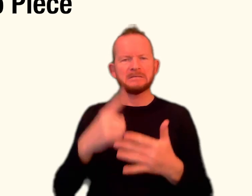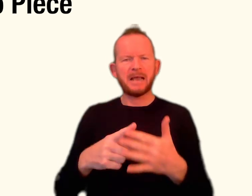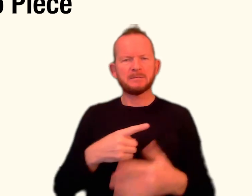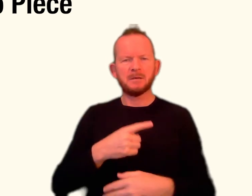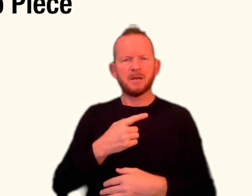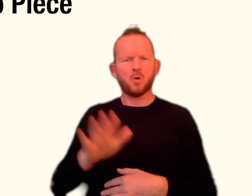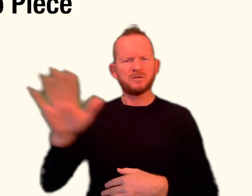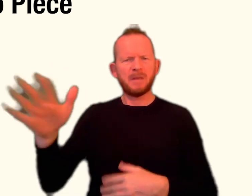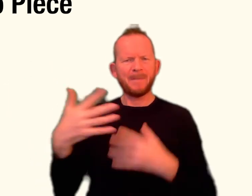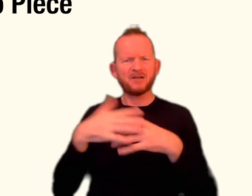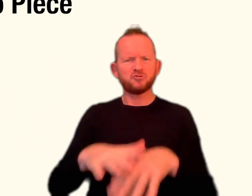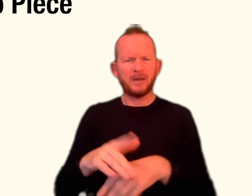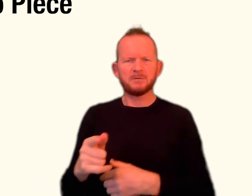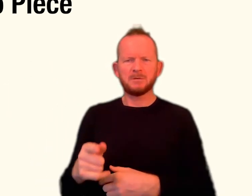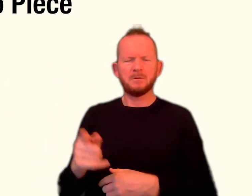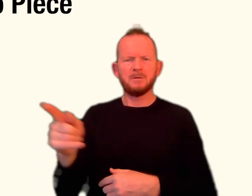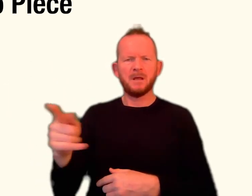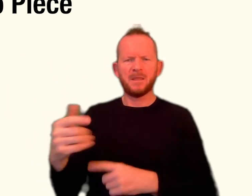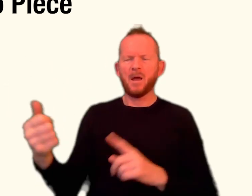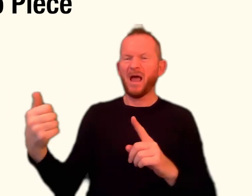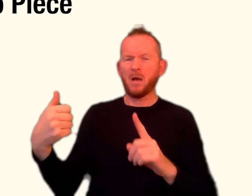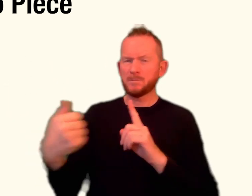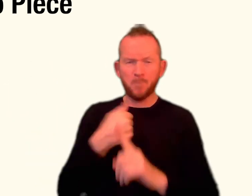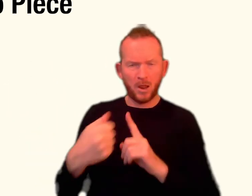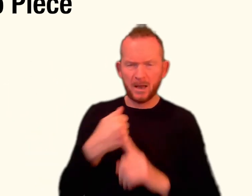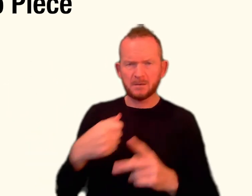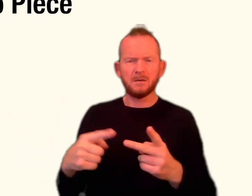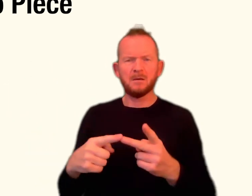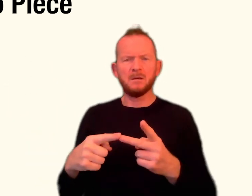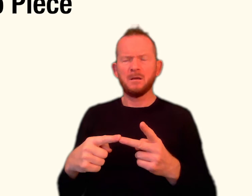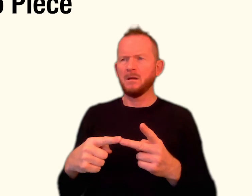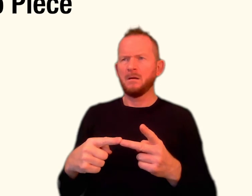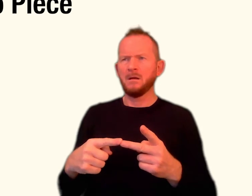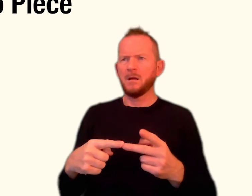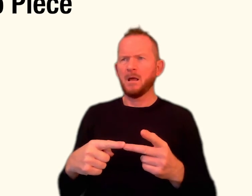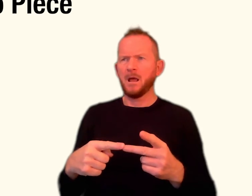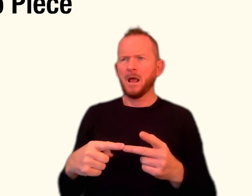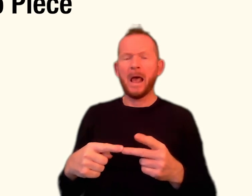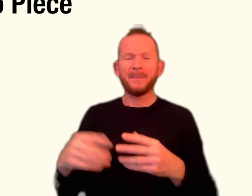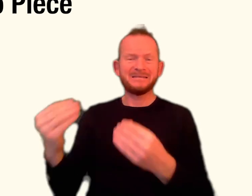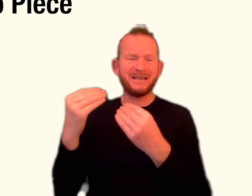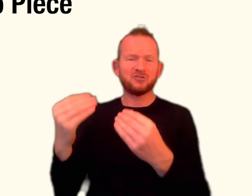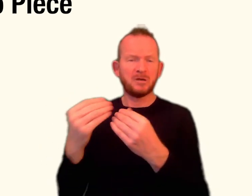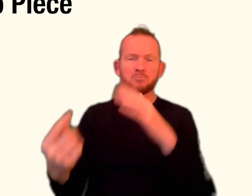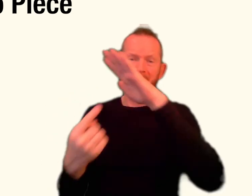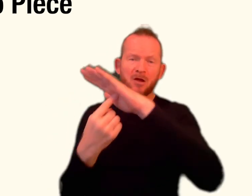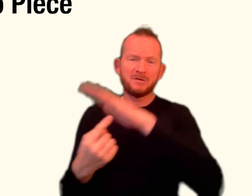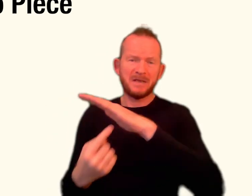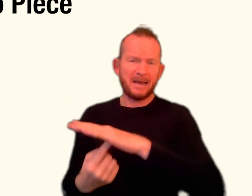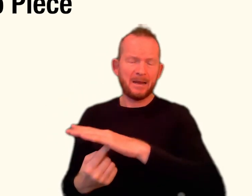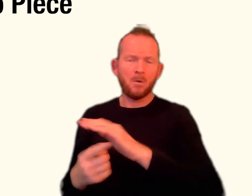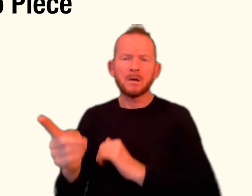didn't want to be mainstreamed anymore. I was bullied, all that kind of stuff. And the teacher's priority was never